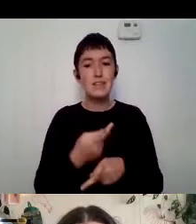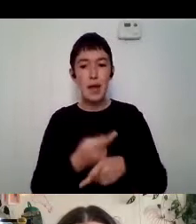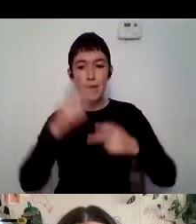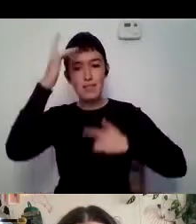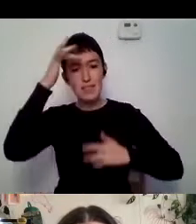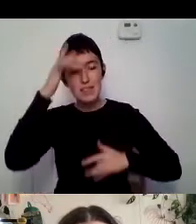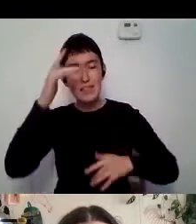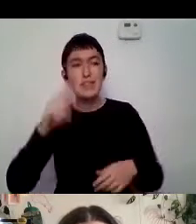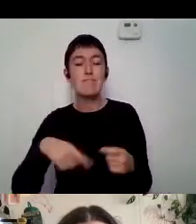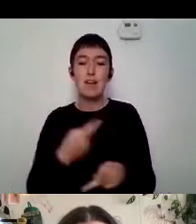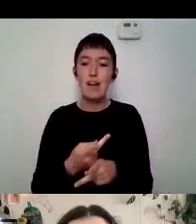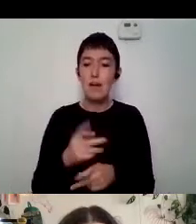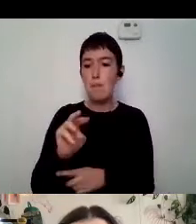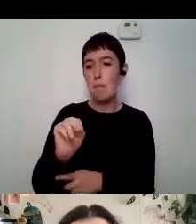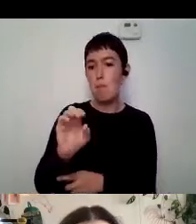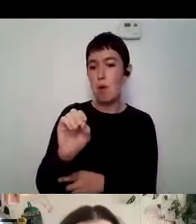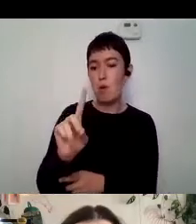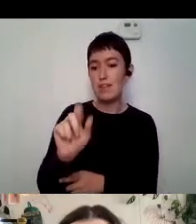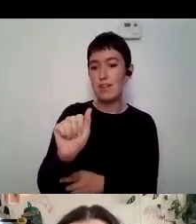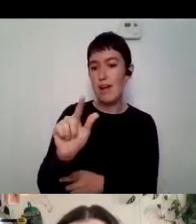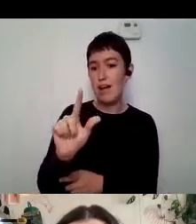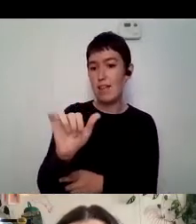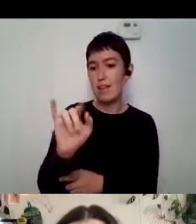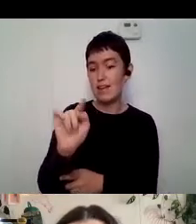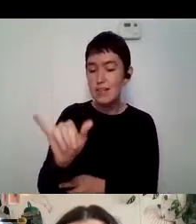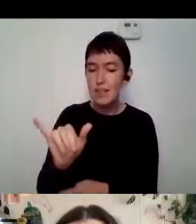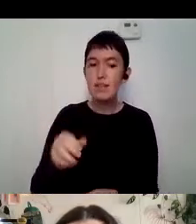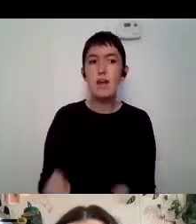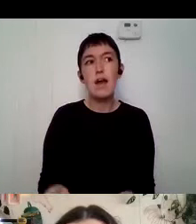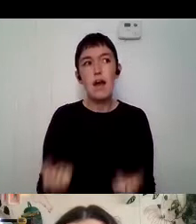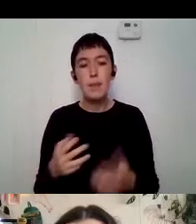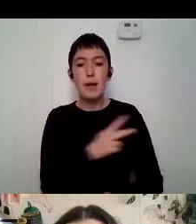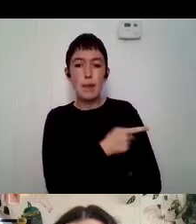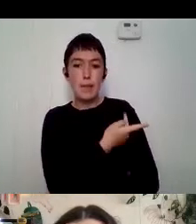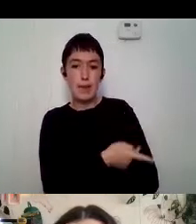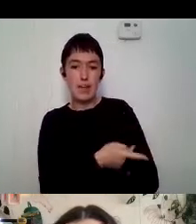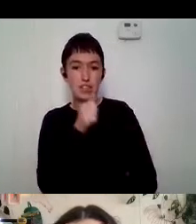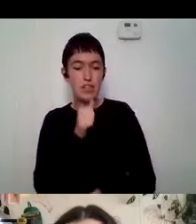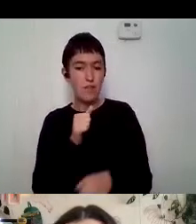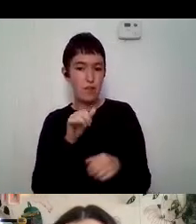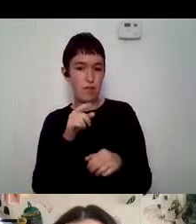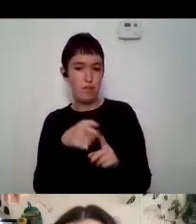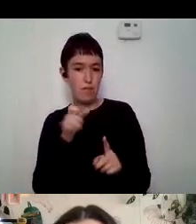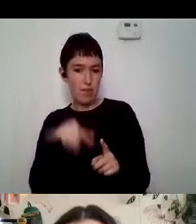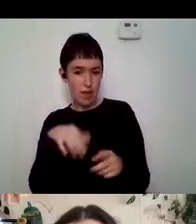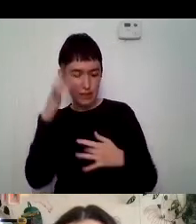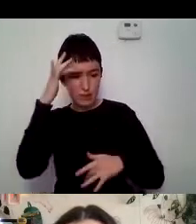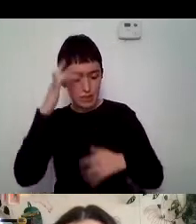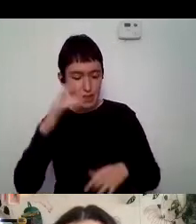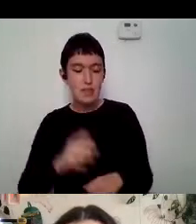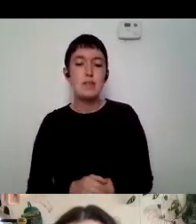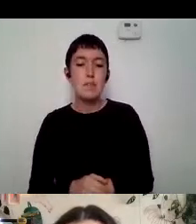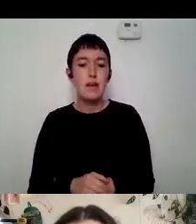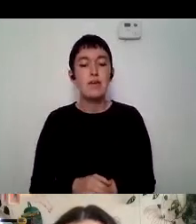modality, how many patients suffer from the disease and so on. But it's been estimated for some drugs that the development process has cost